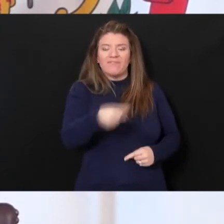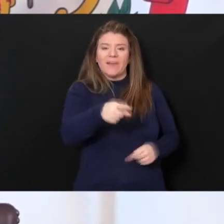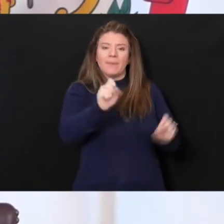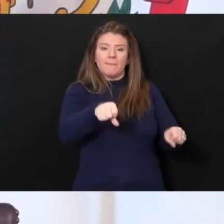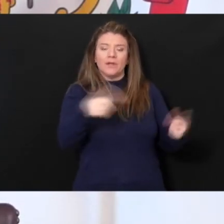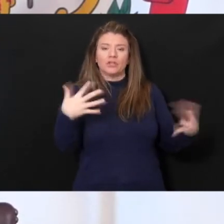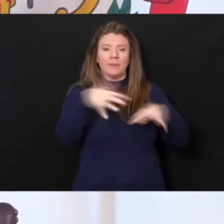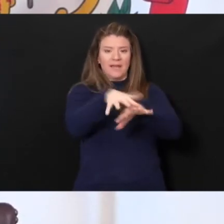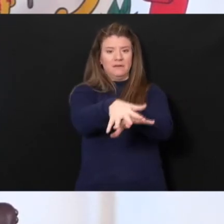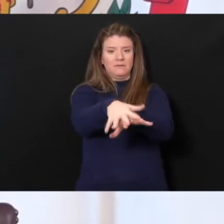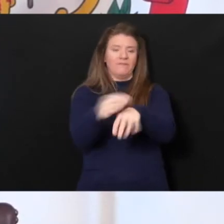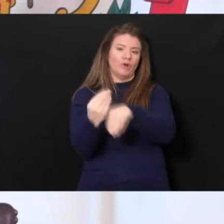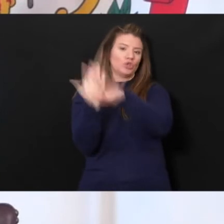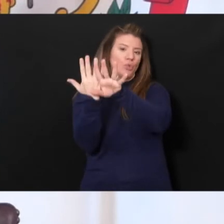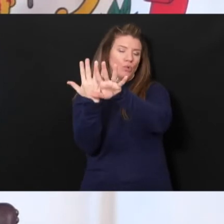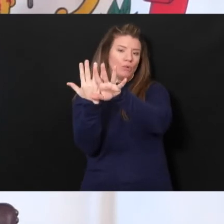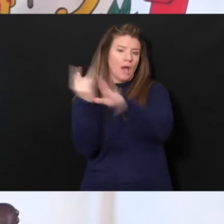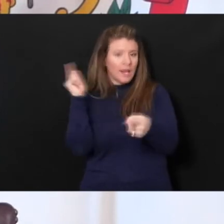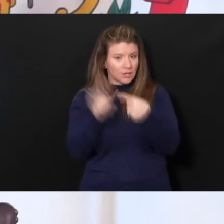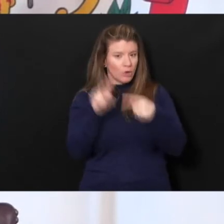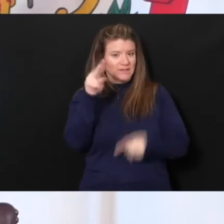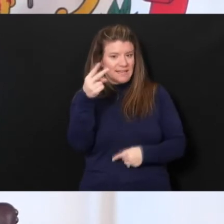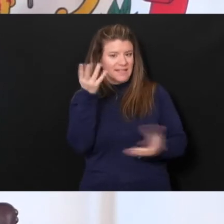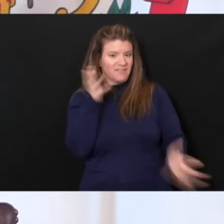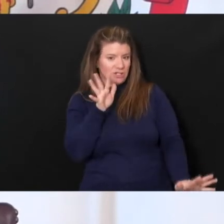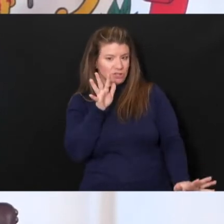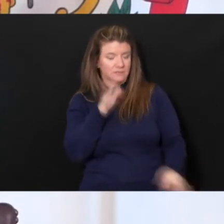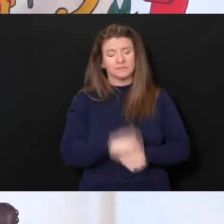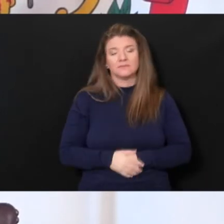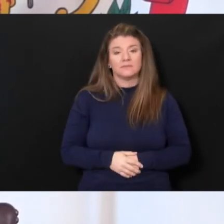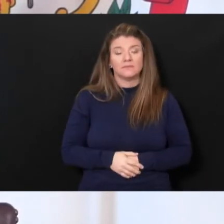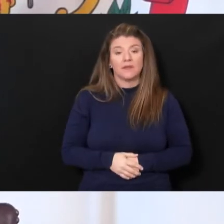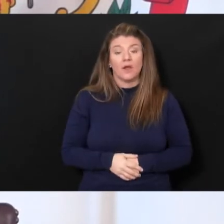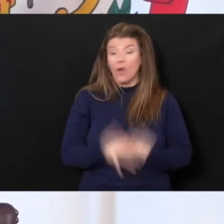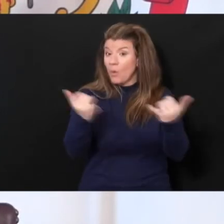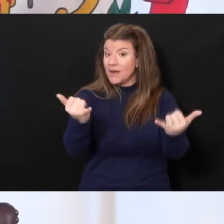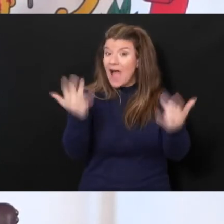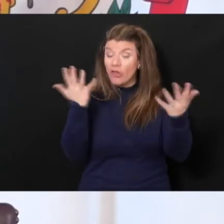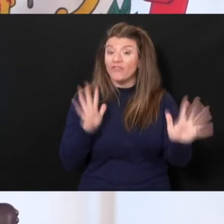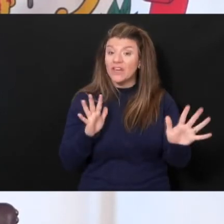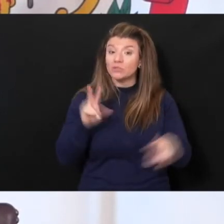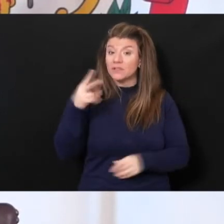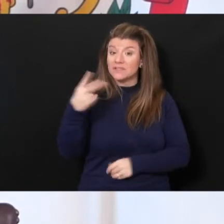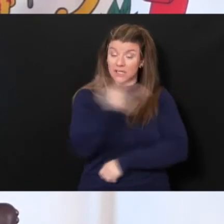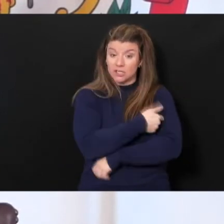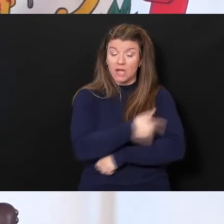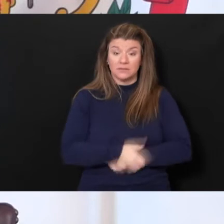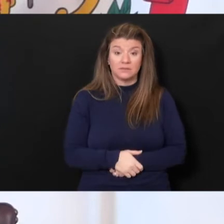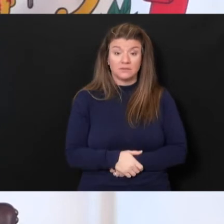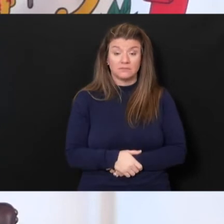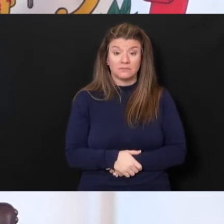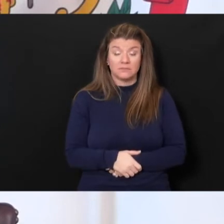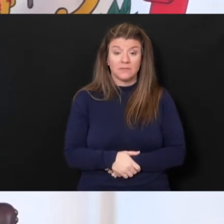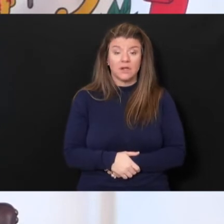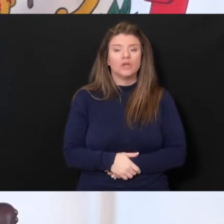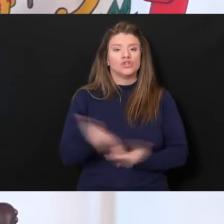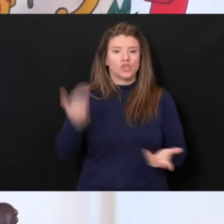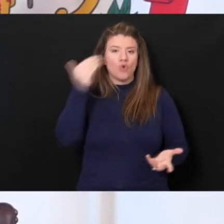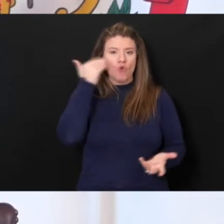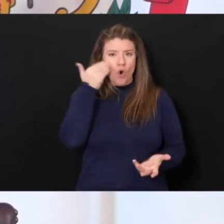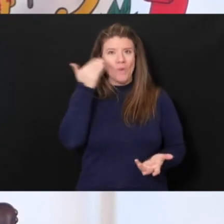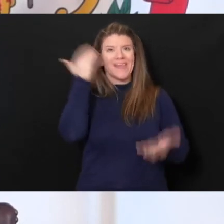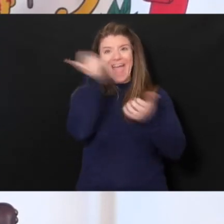or a virtual deal and all that kind of stuff. Well, now we've got them with the second dose. And so with all of